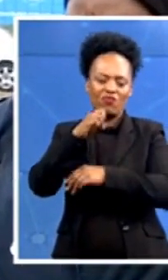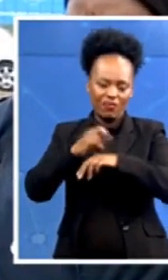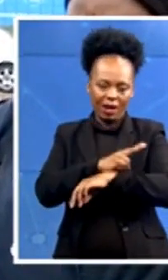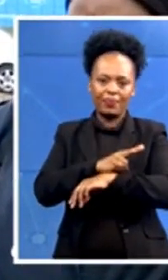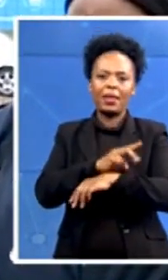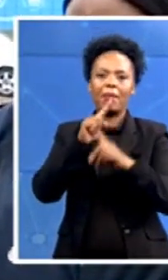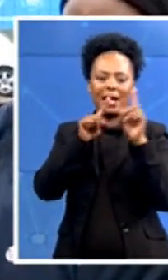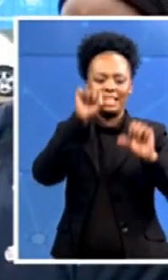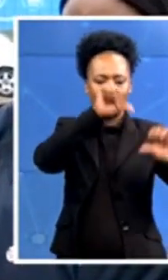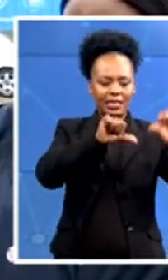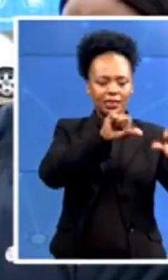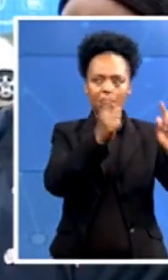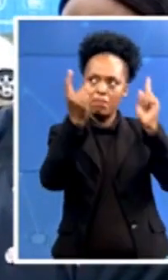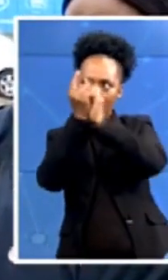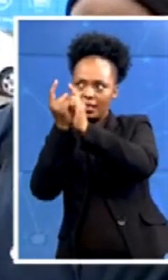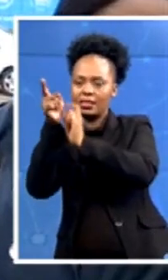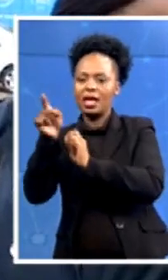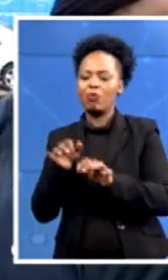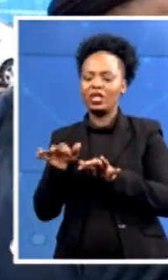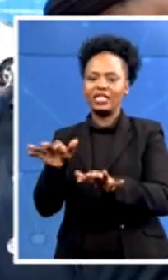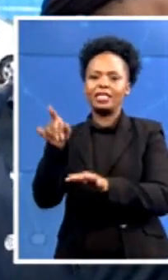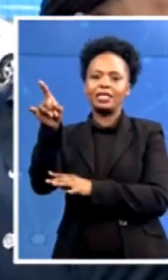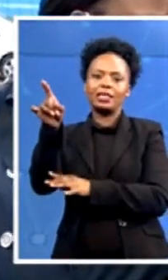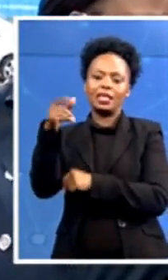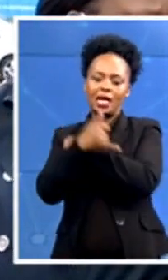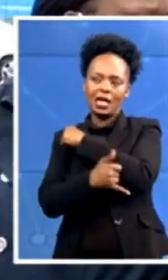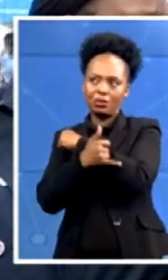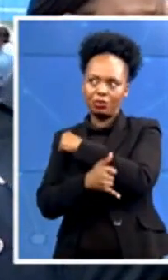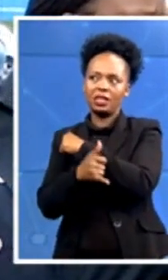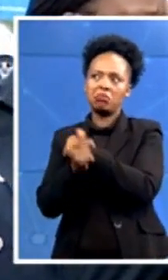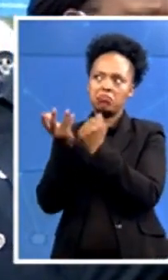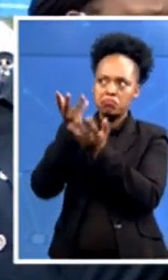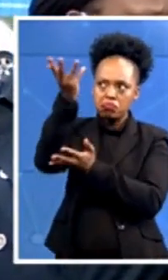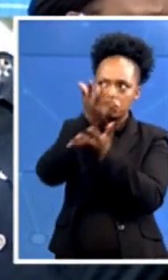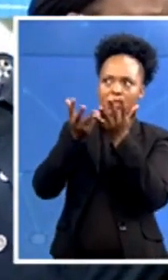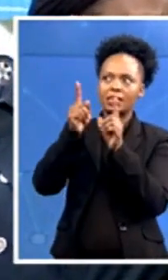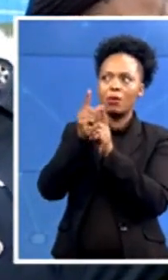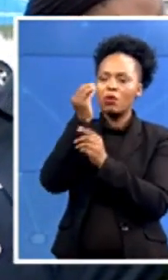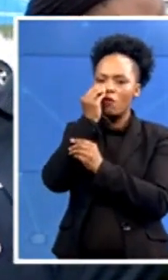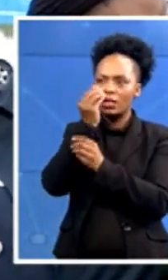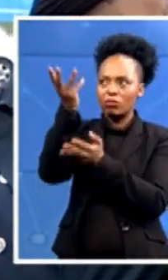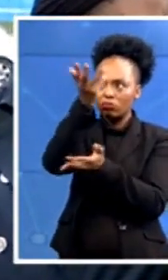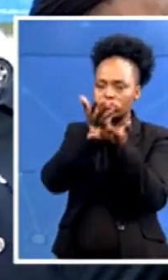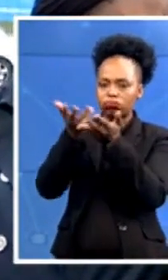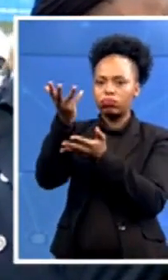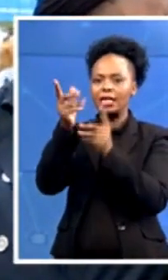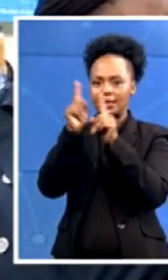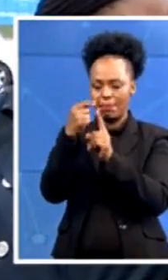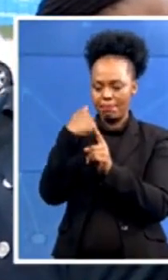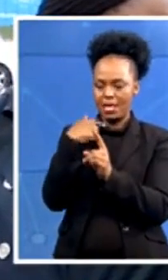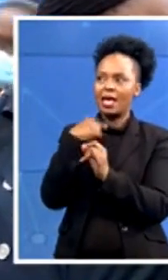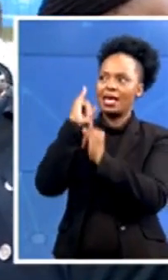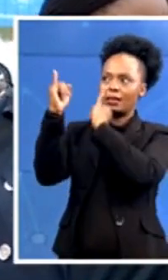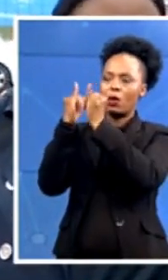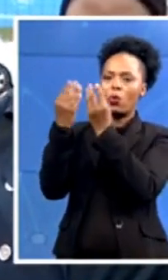exchanged information. I'm also going to be interacting with the Minister for Health. We're just waiting for